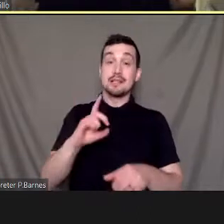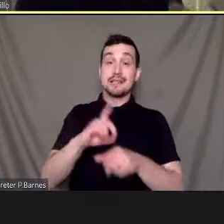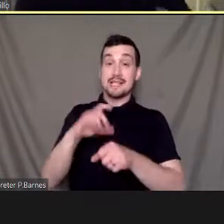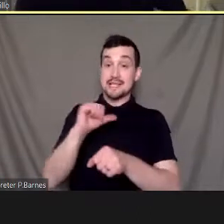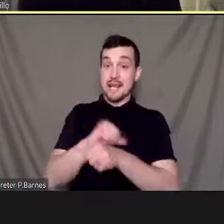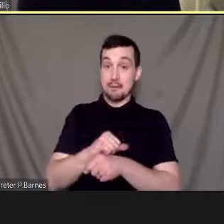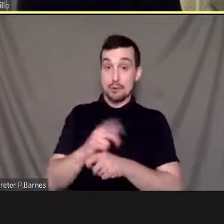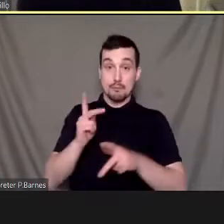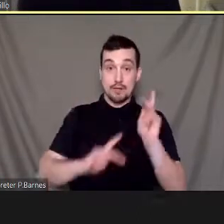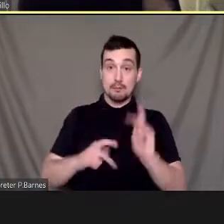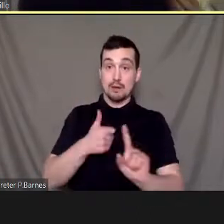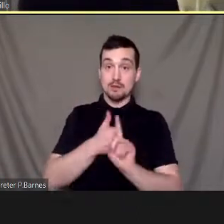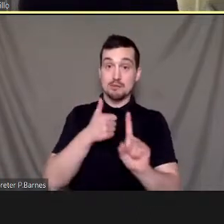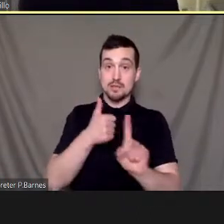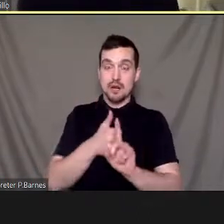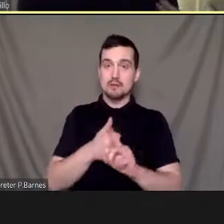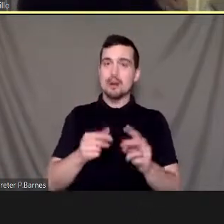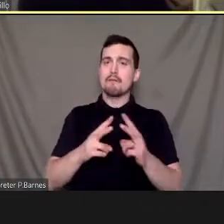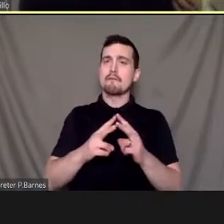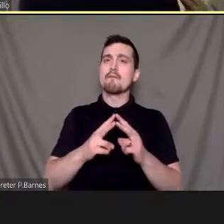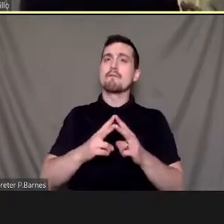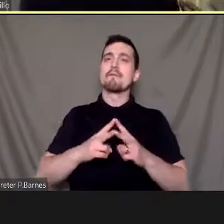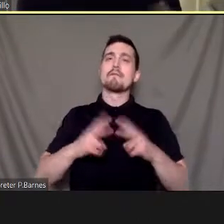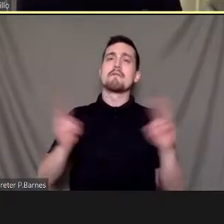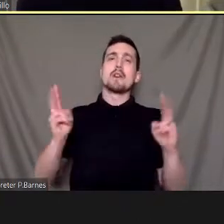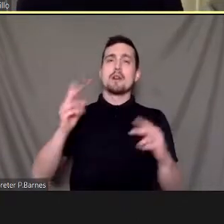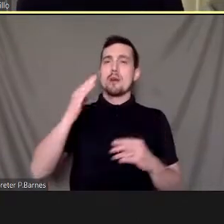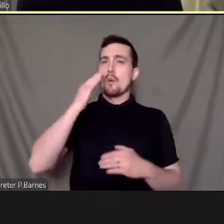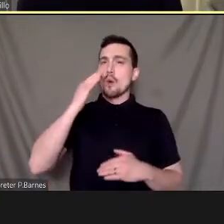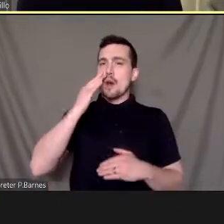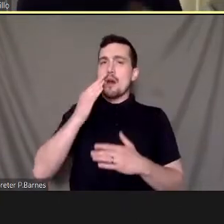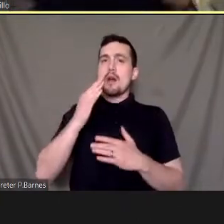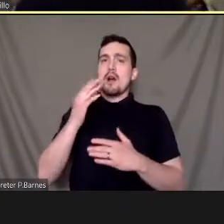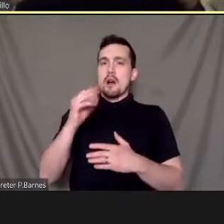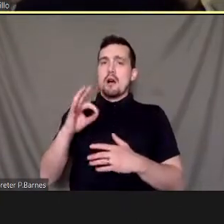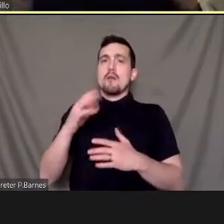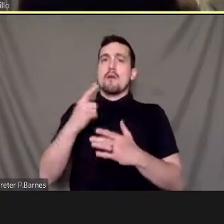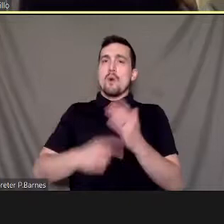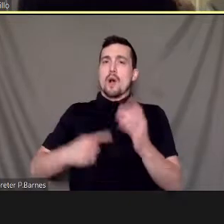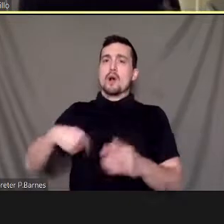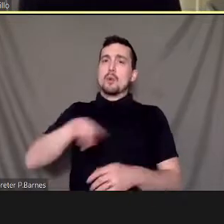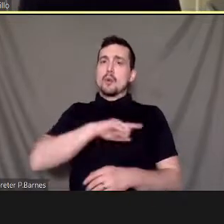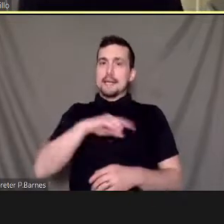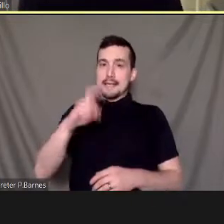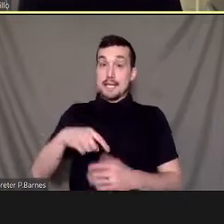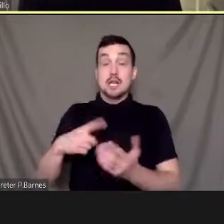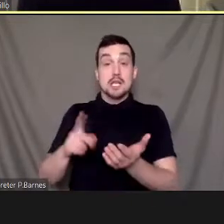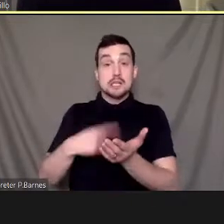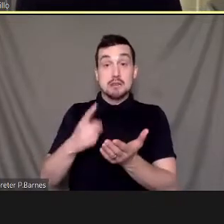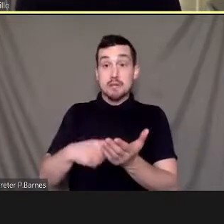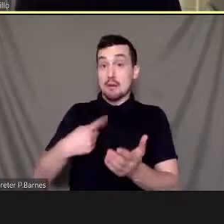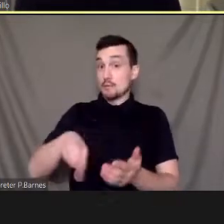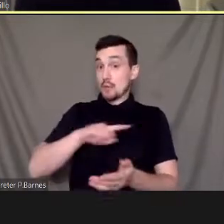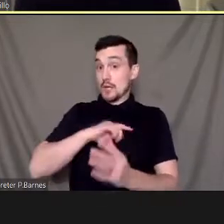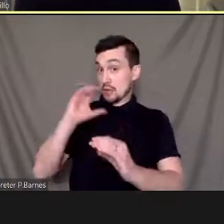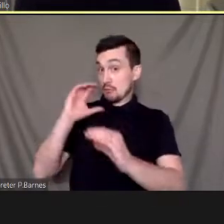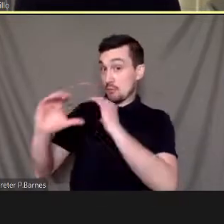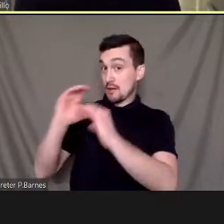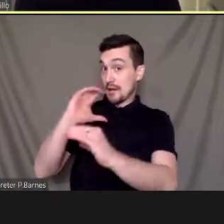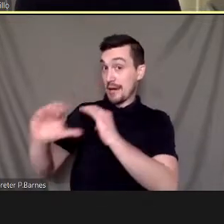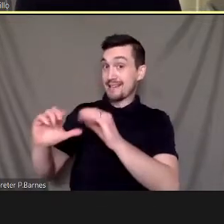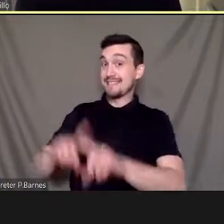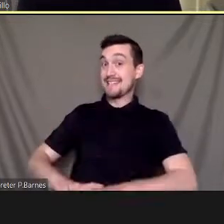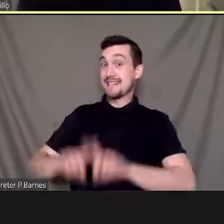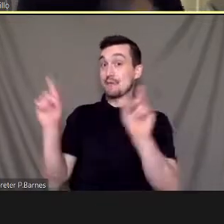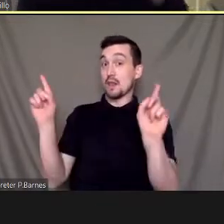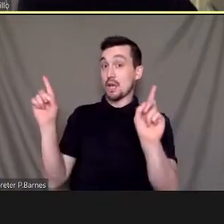very much aware of what we need. And sometimes we communicate that differently.